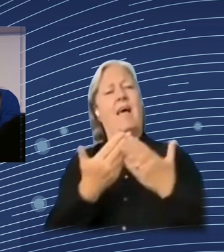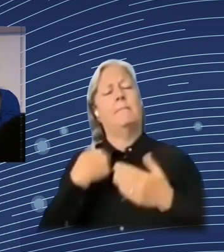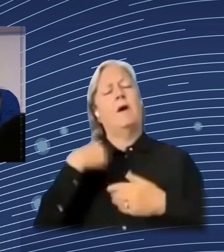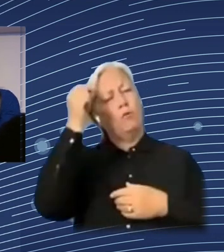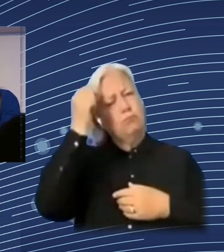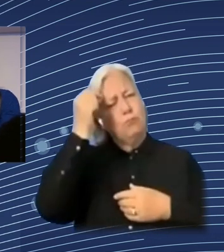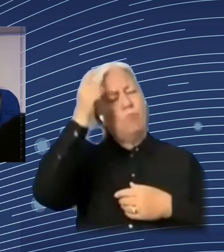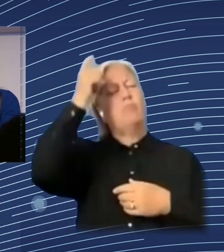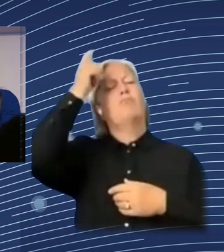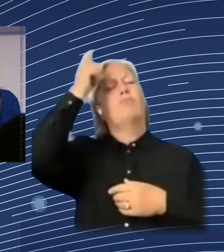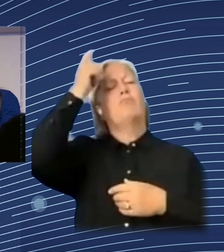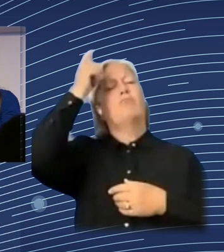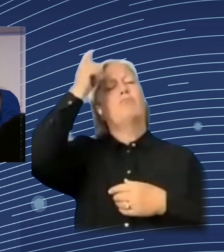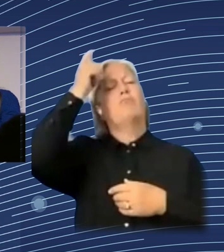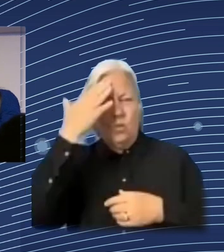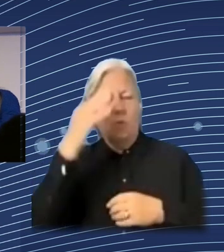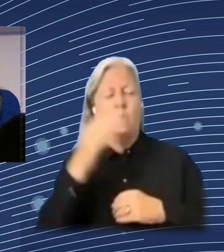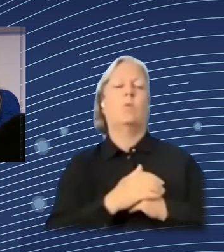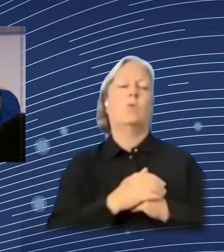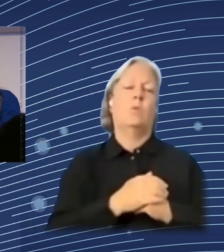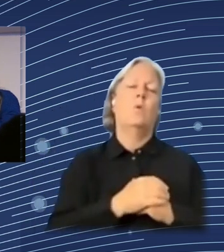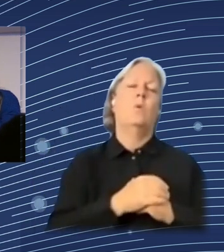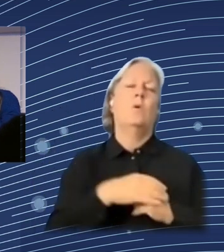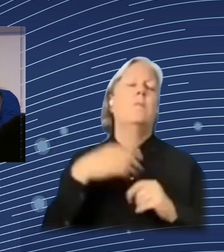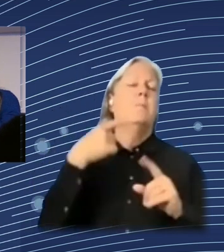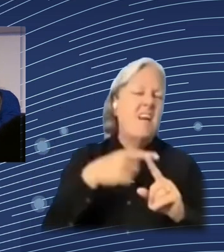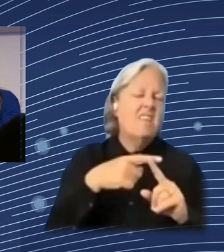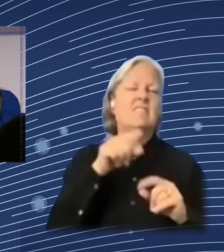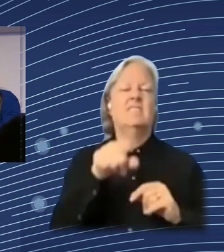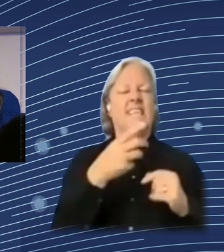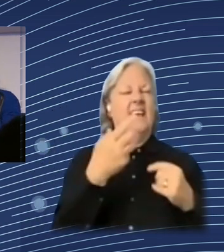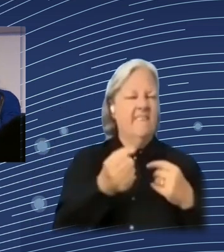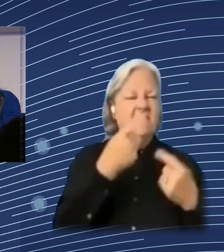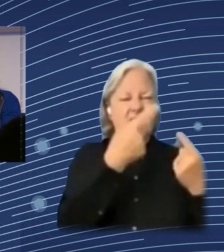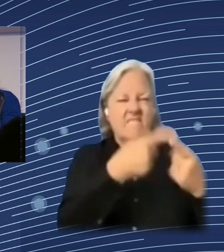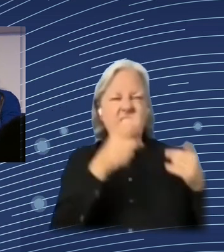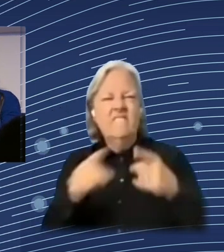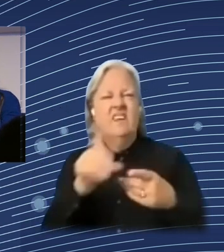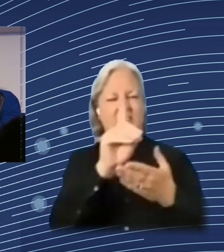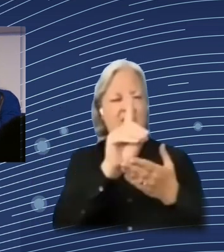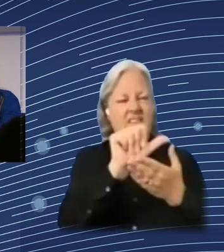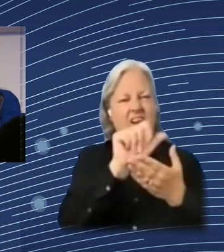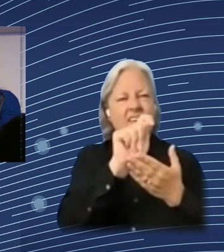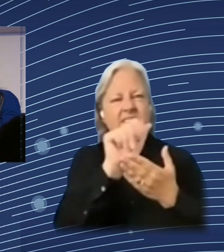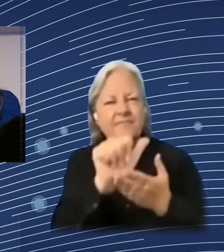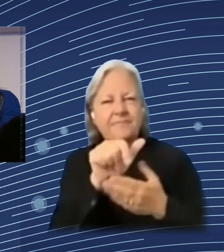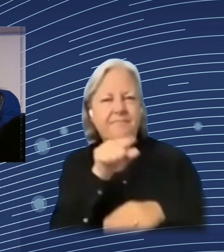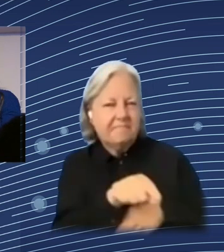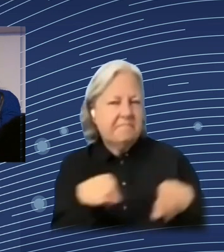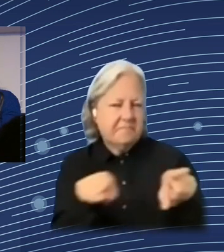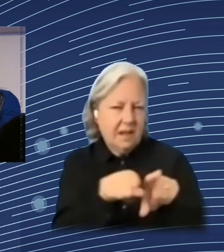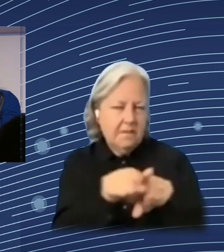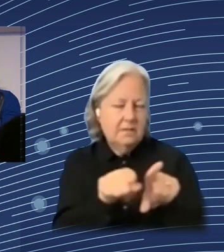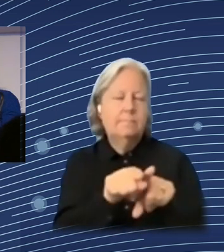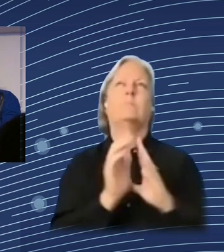Combining multitude of different data, that also, and then I